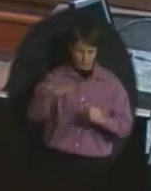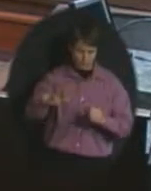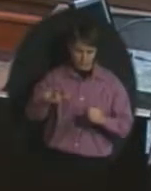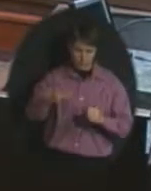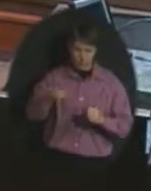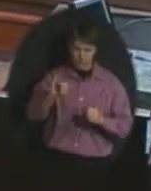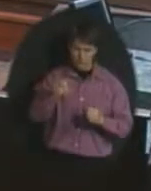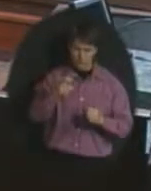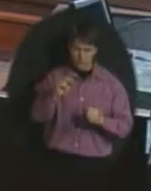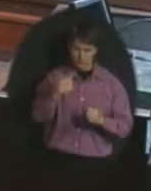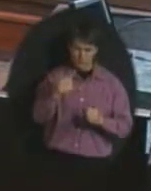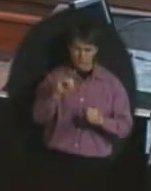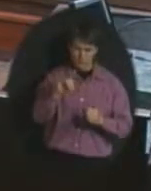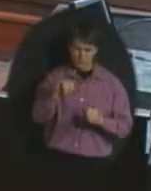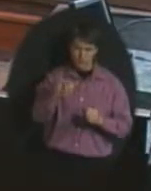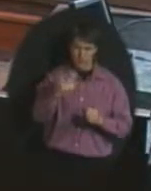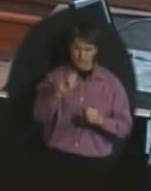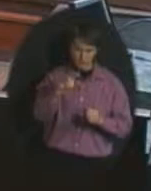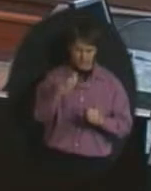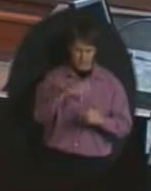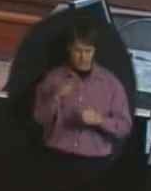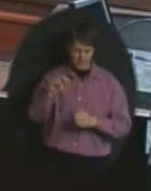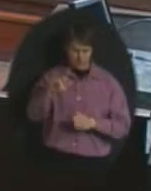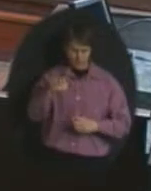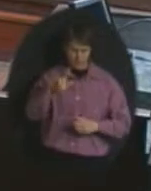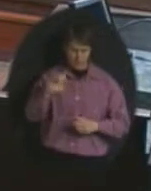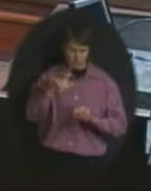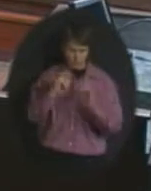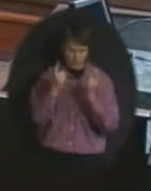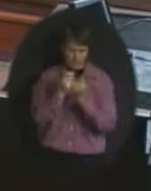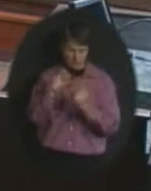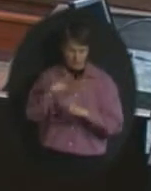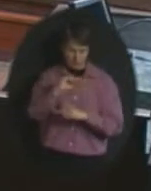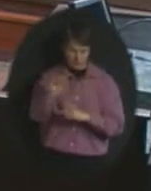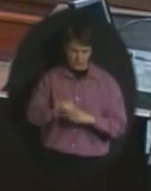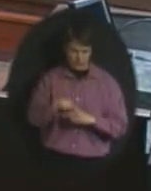233, Johnson County, Kansas, and Miracle League of Olathe Incorporated